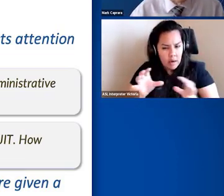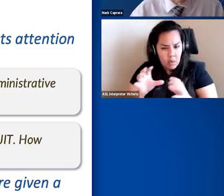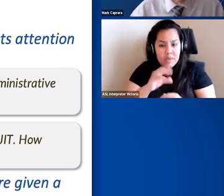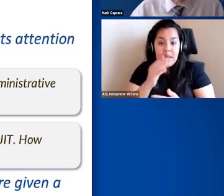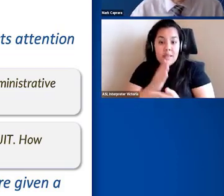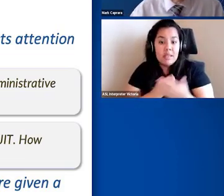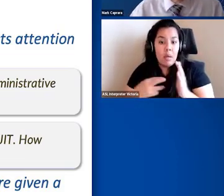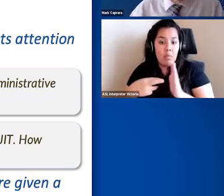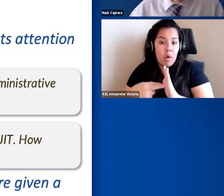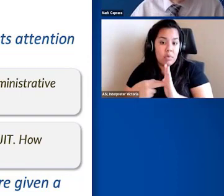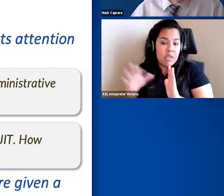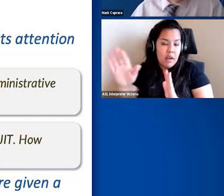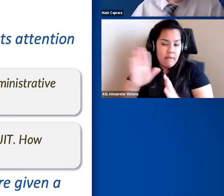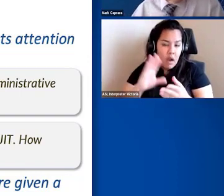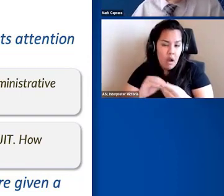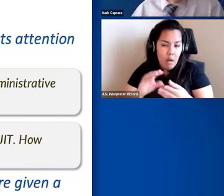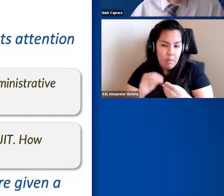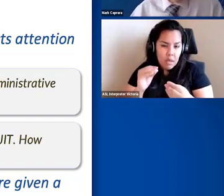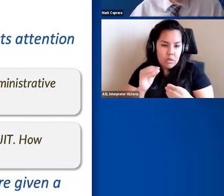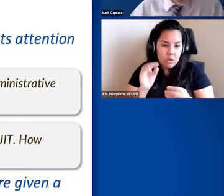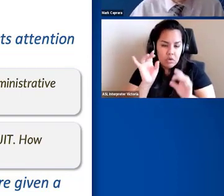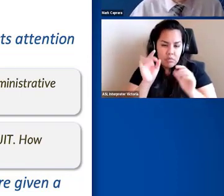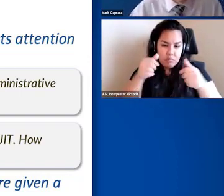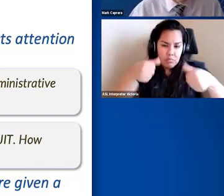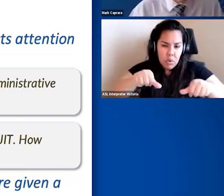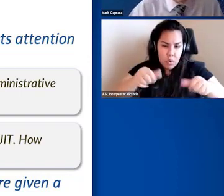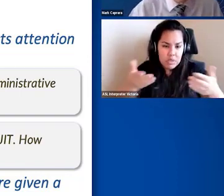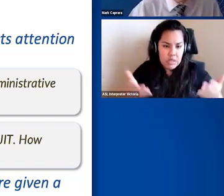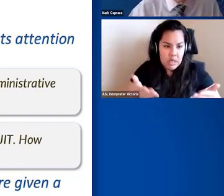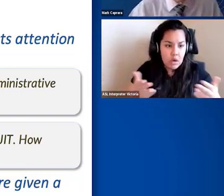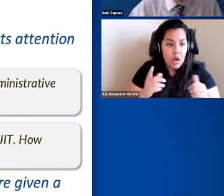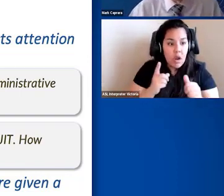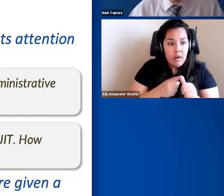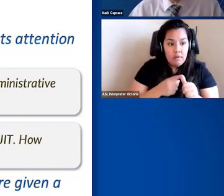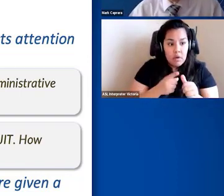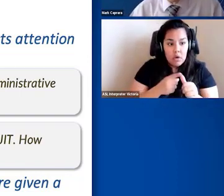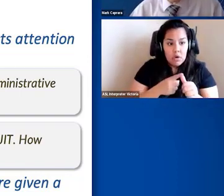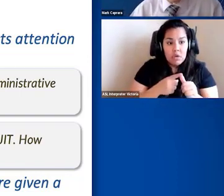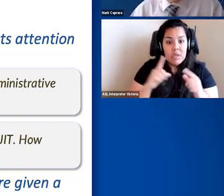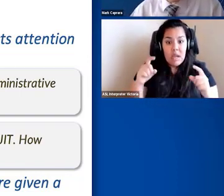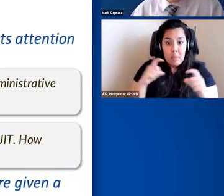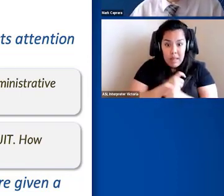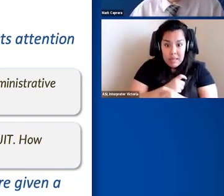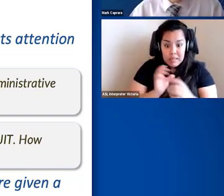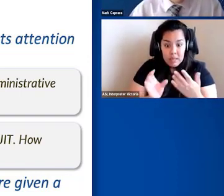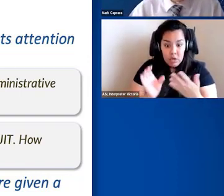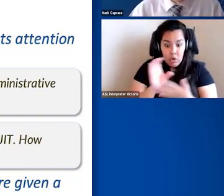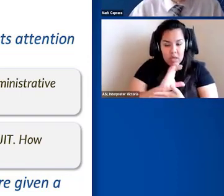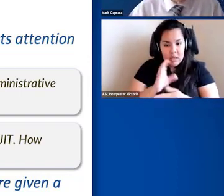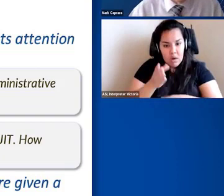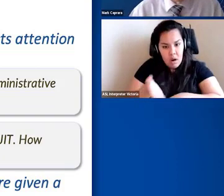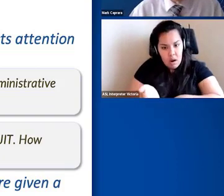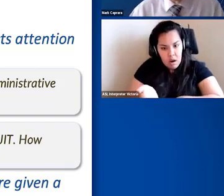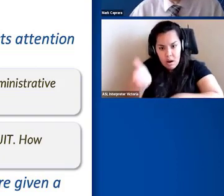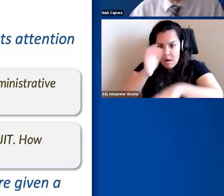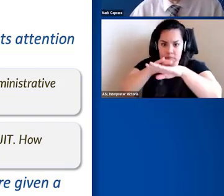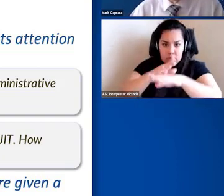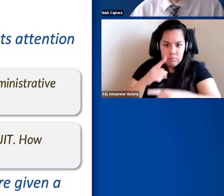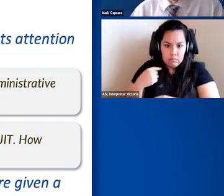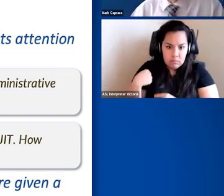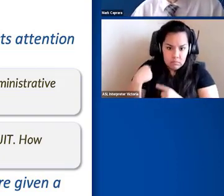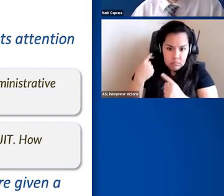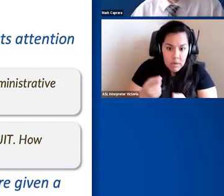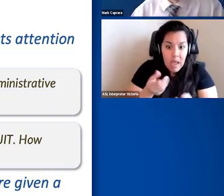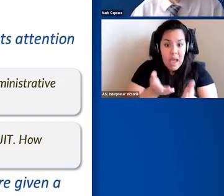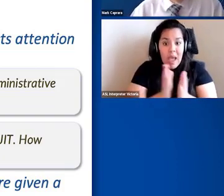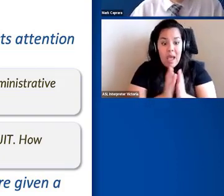shared. So first, the complexity of peer review criteria has grown over the years, including asking reviewers to comment